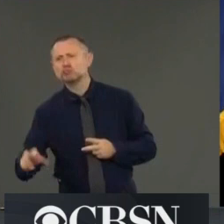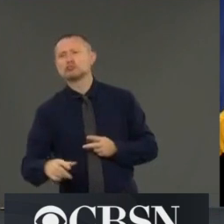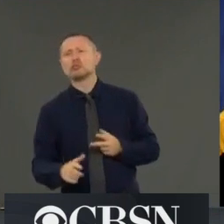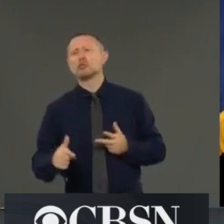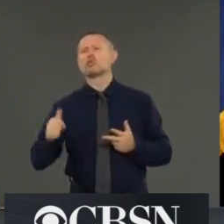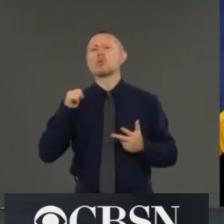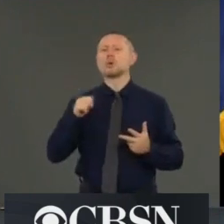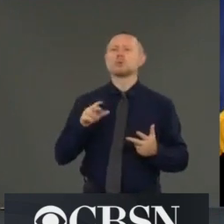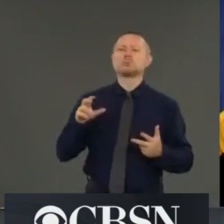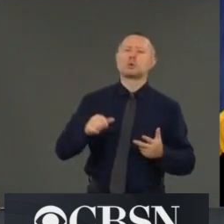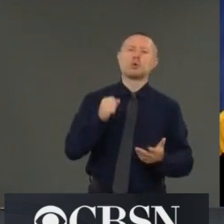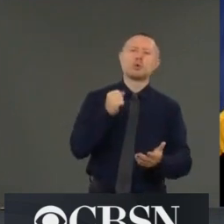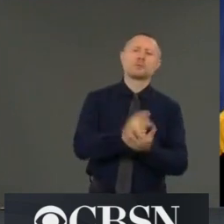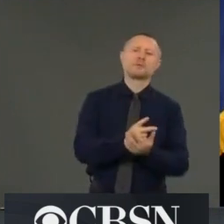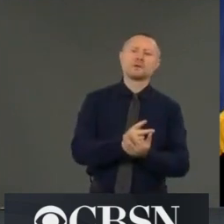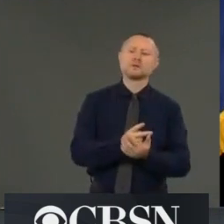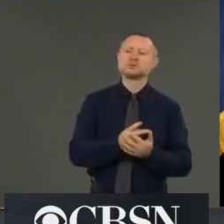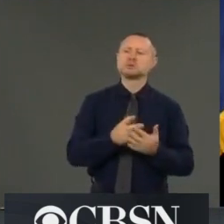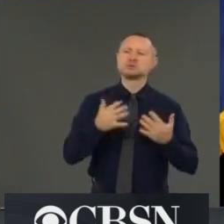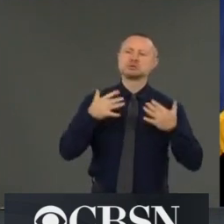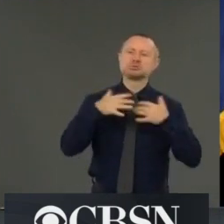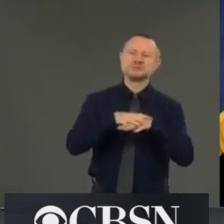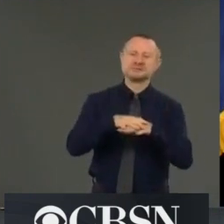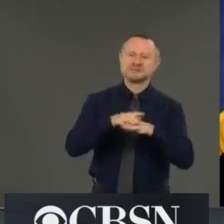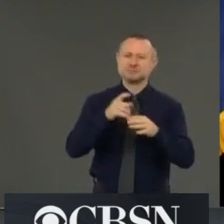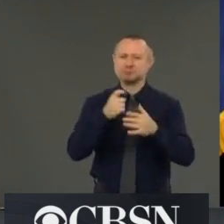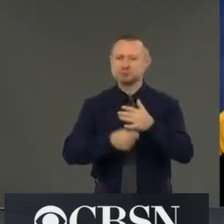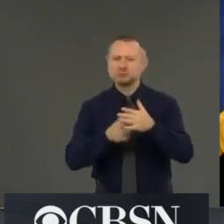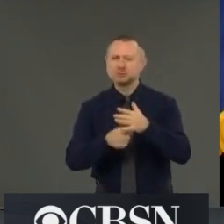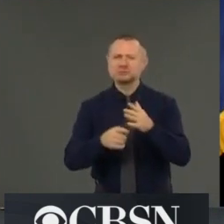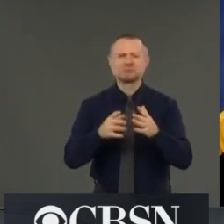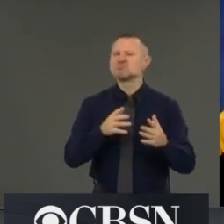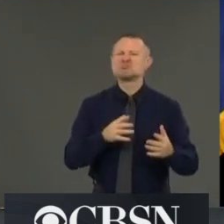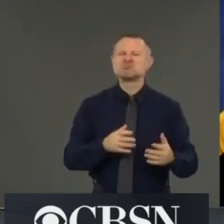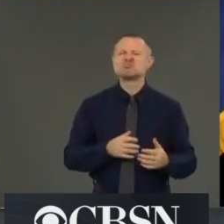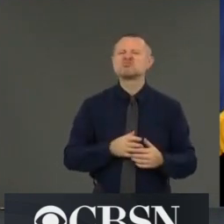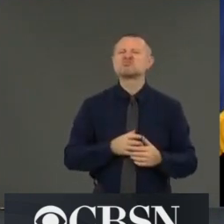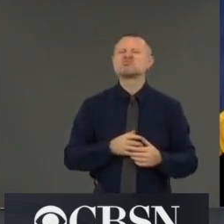pricing. Everything they have done has been negative to New York.